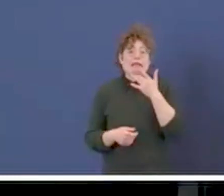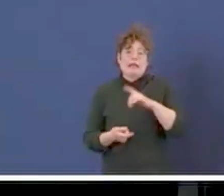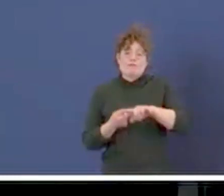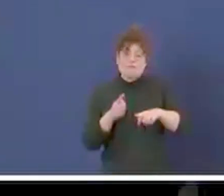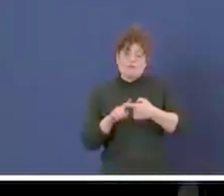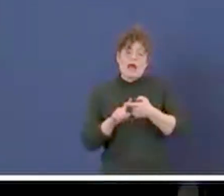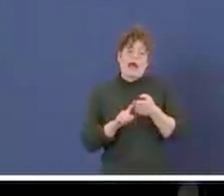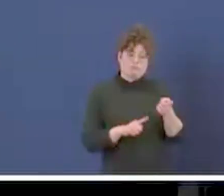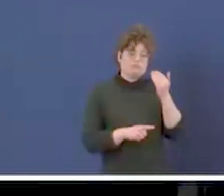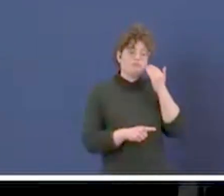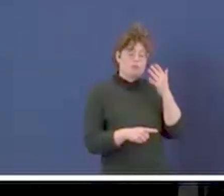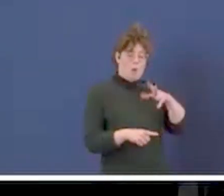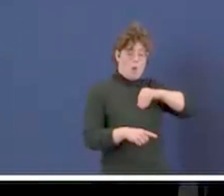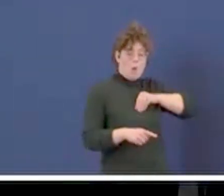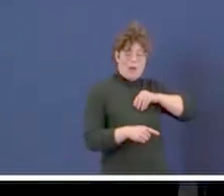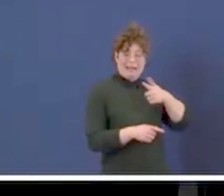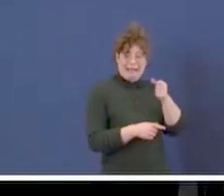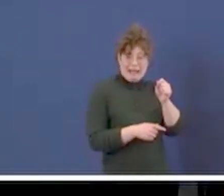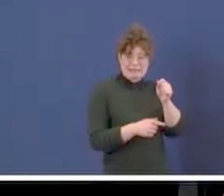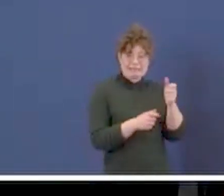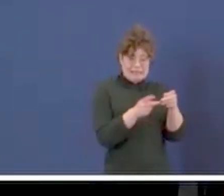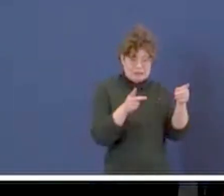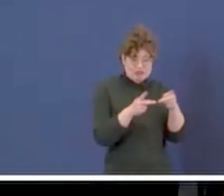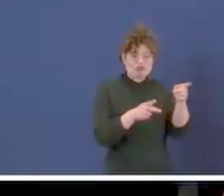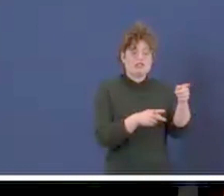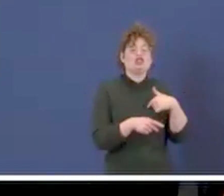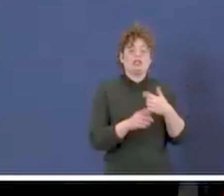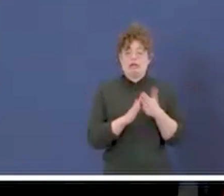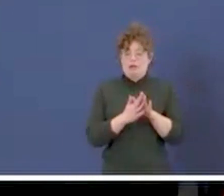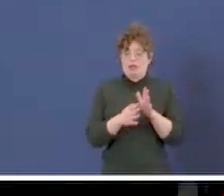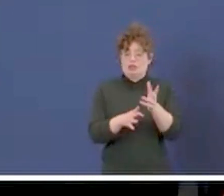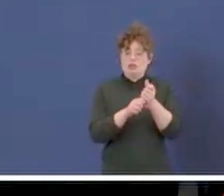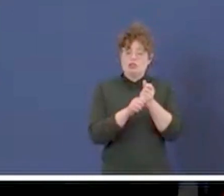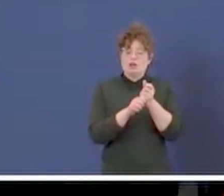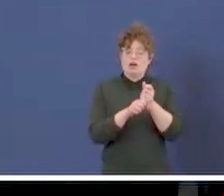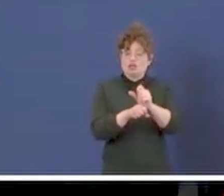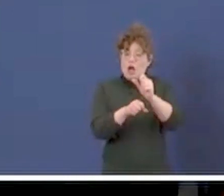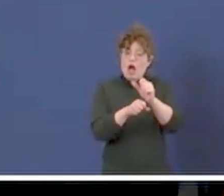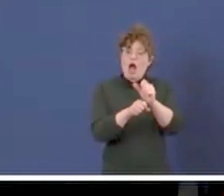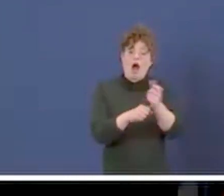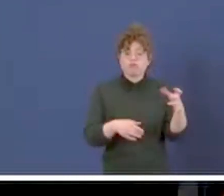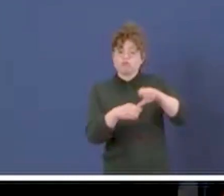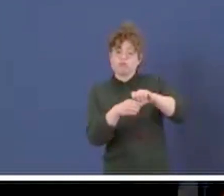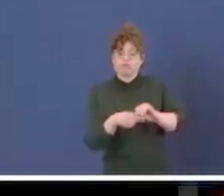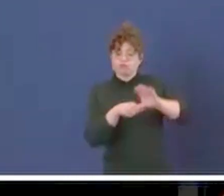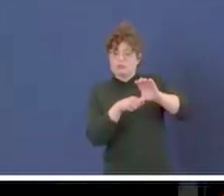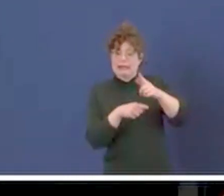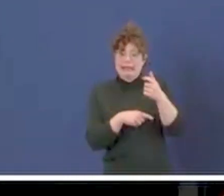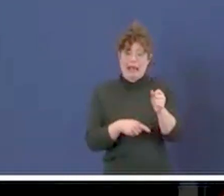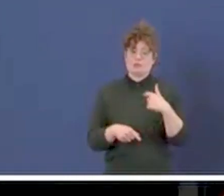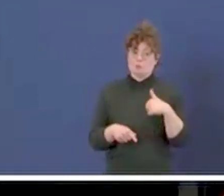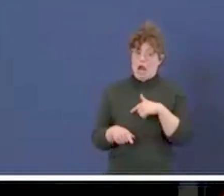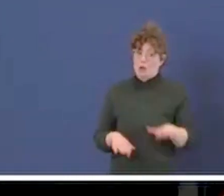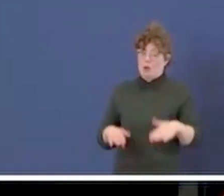gas station gave my mom a job pumping gas. She was a gas jockey, which for where I grew up, that was pretty